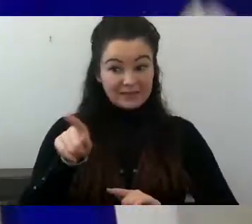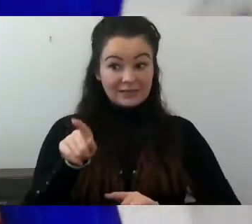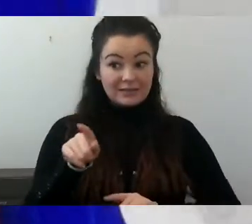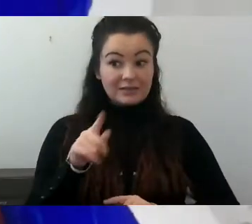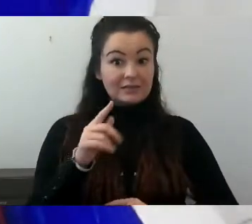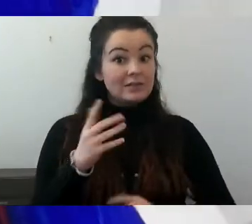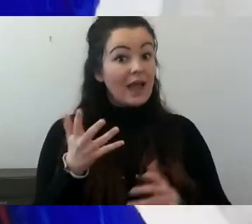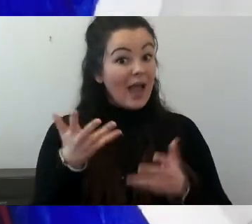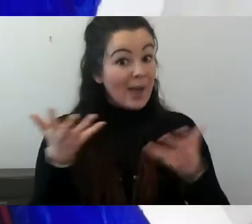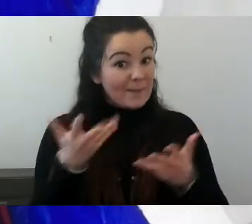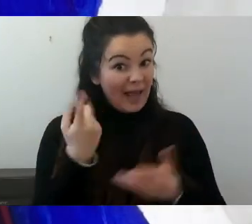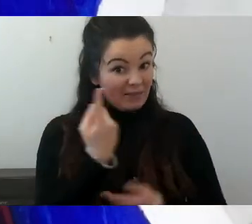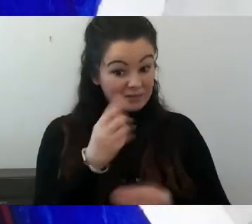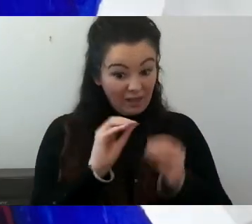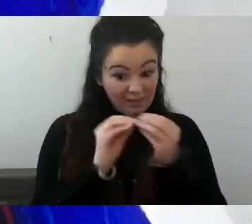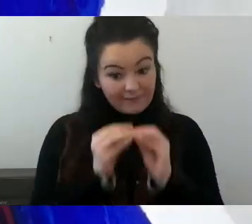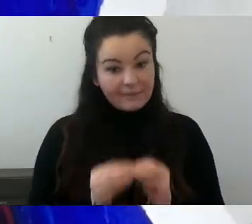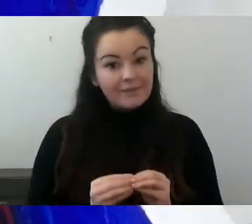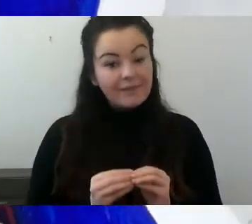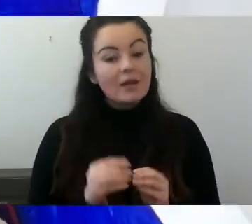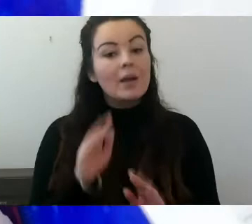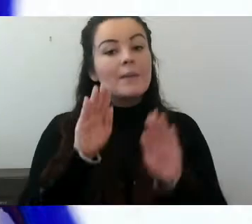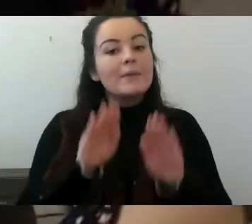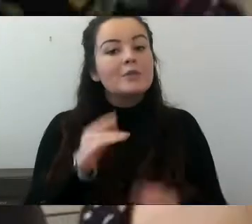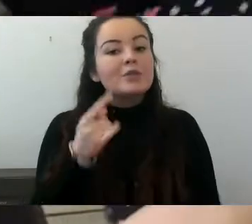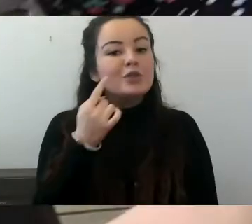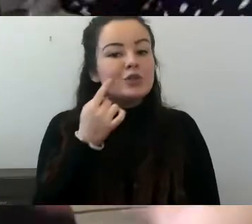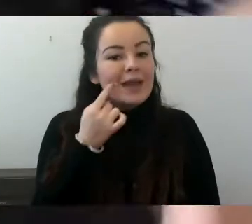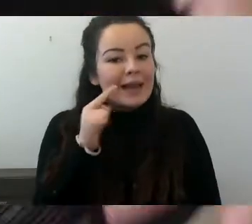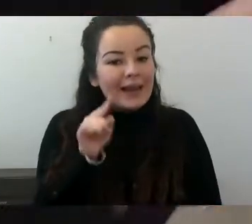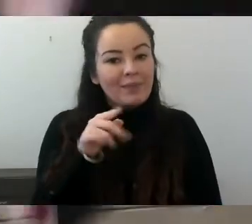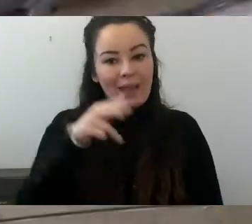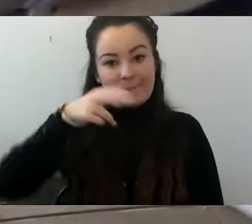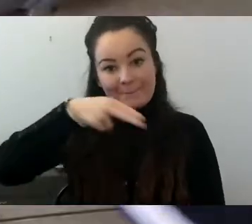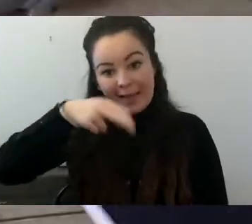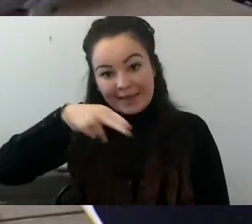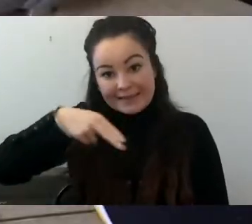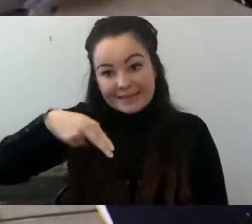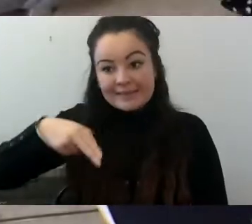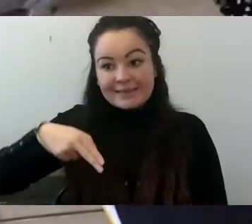patterns. So have a play, just put the masking tape down gently and